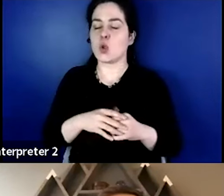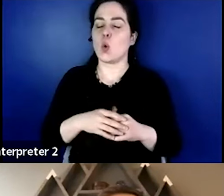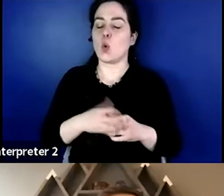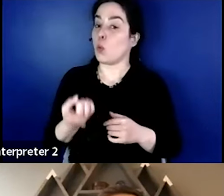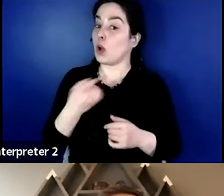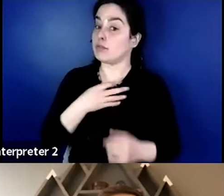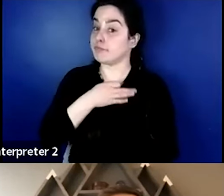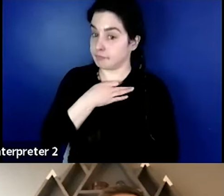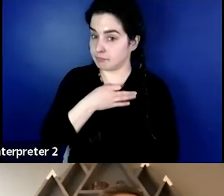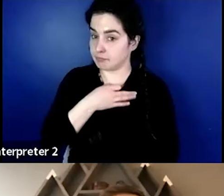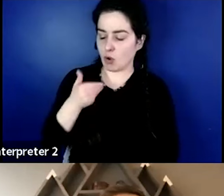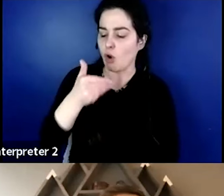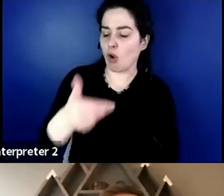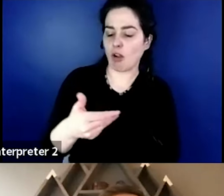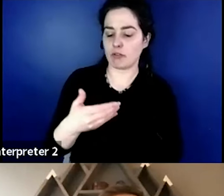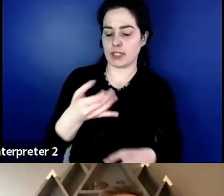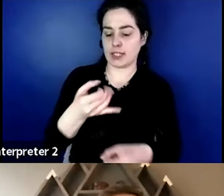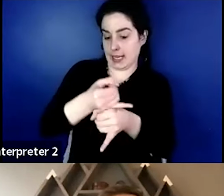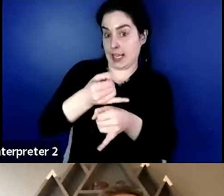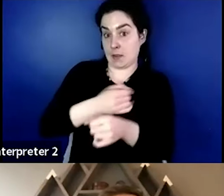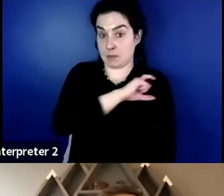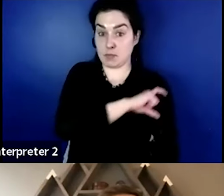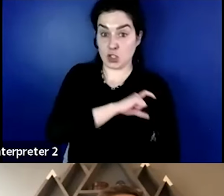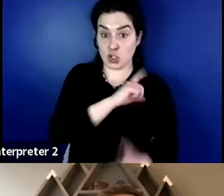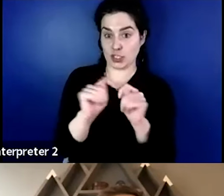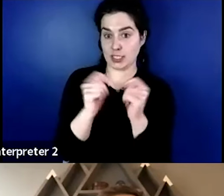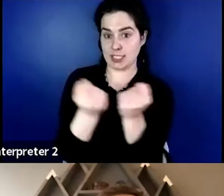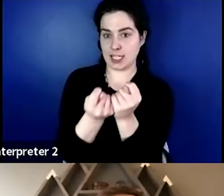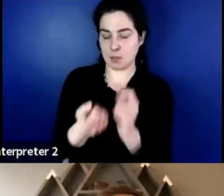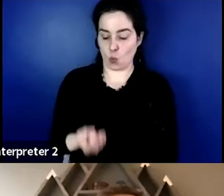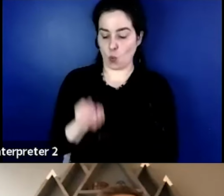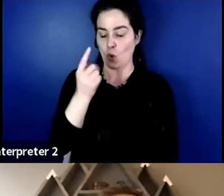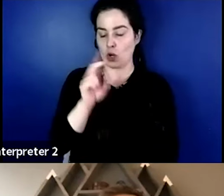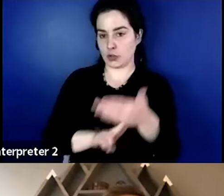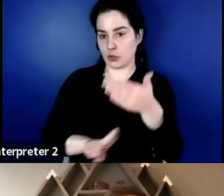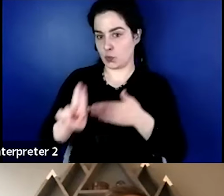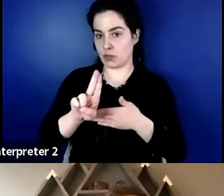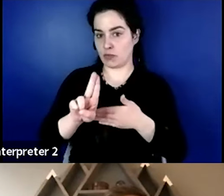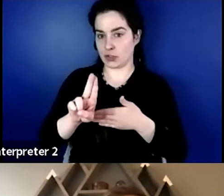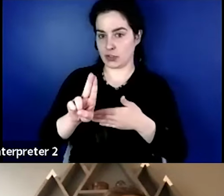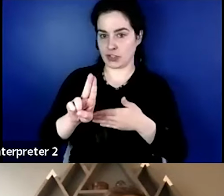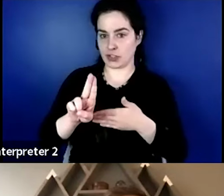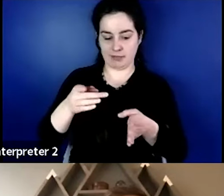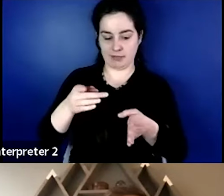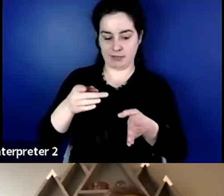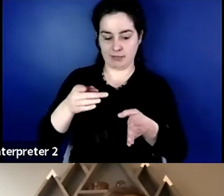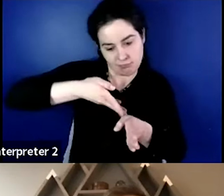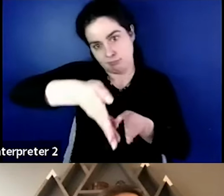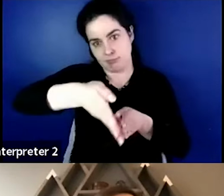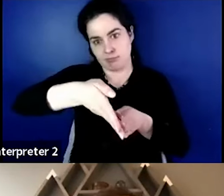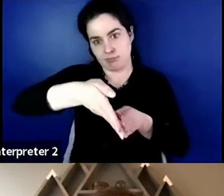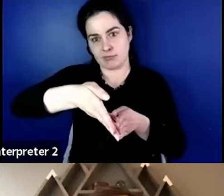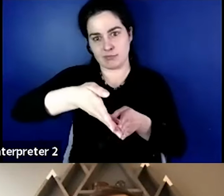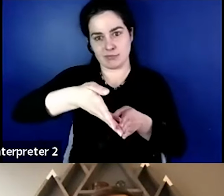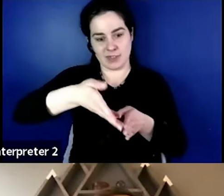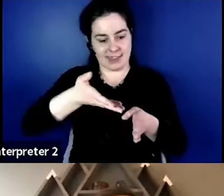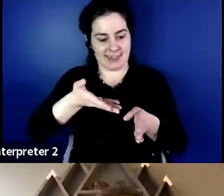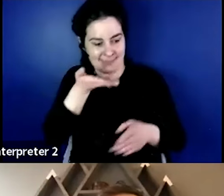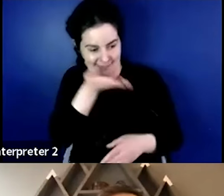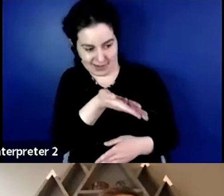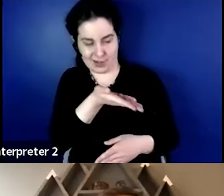often campus security teams are the only university officials who are on campus weekends and evenings.